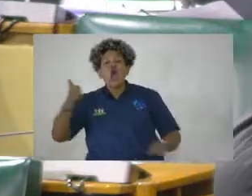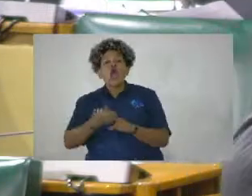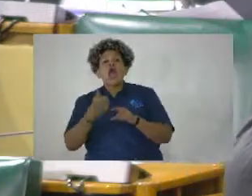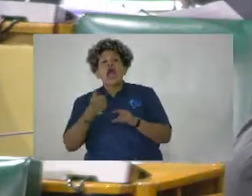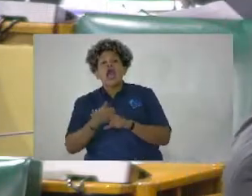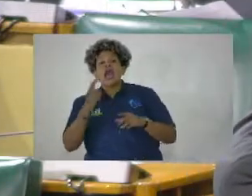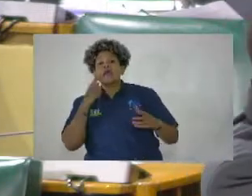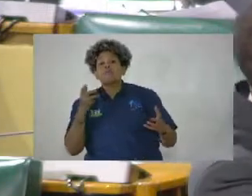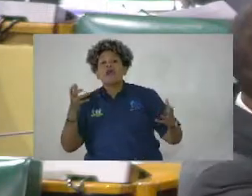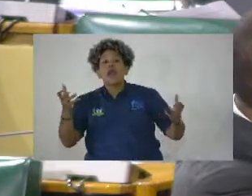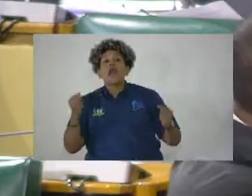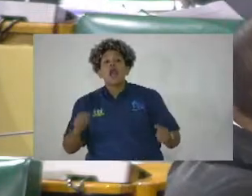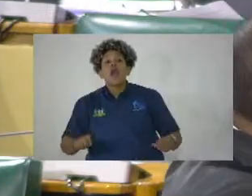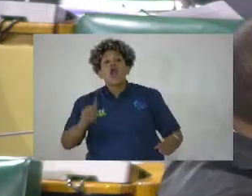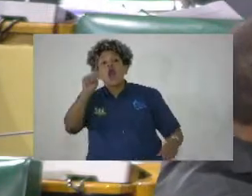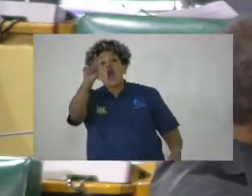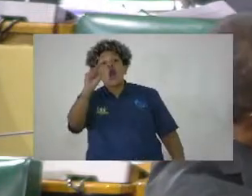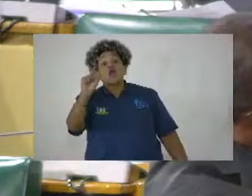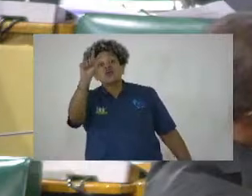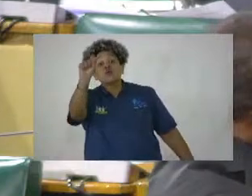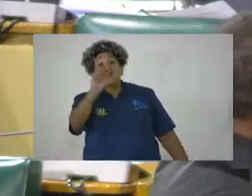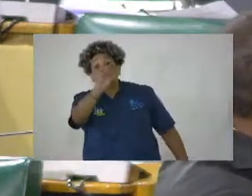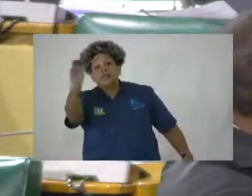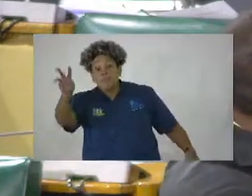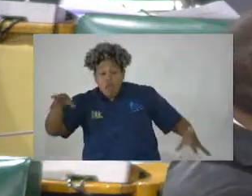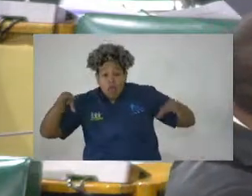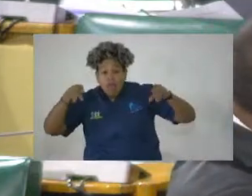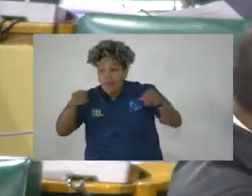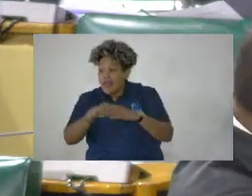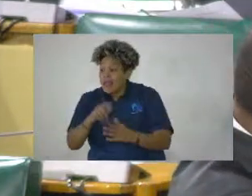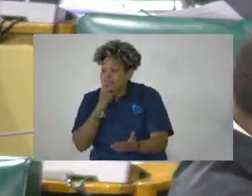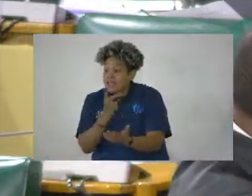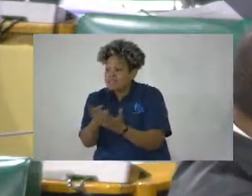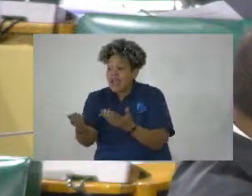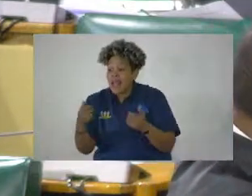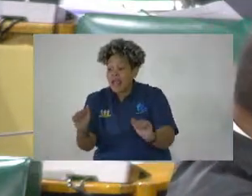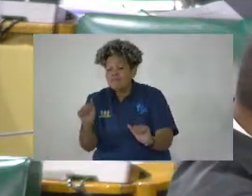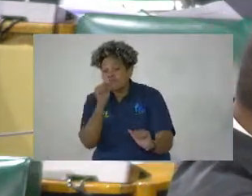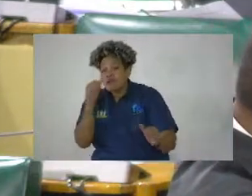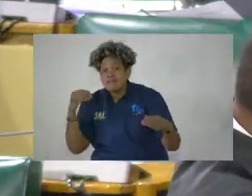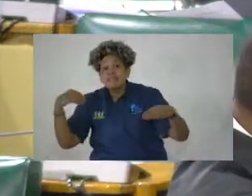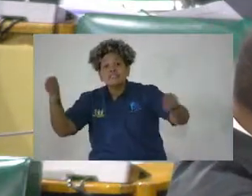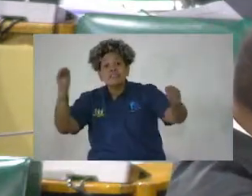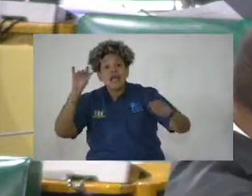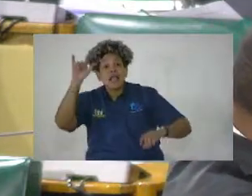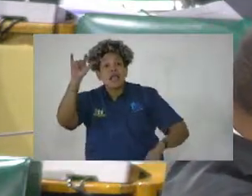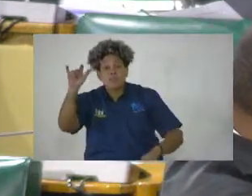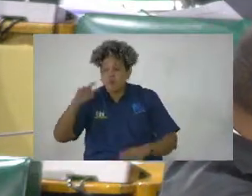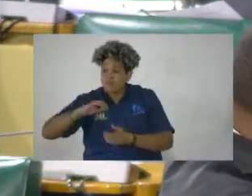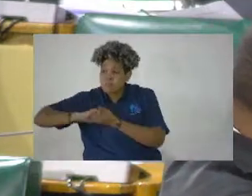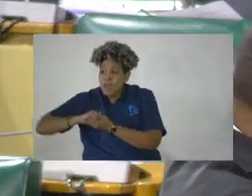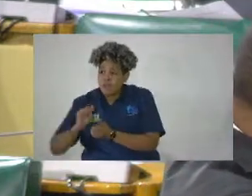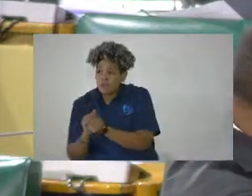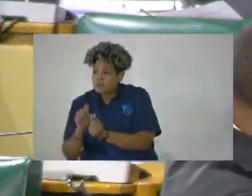incurred $120 million in the failed effort to privatize the Norman International Airport.